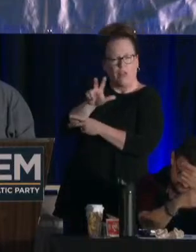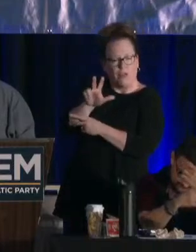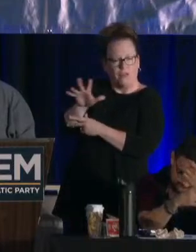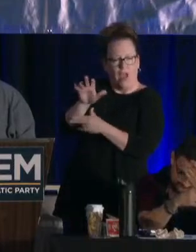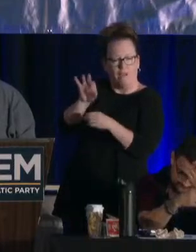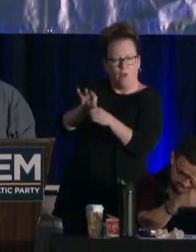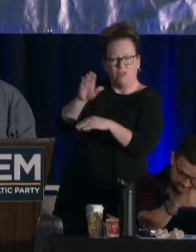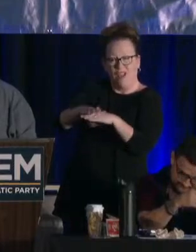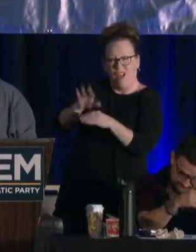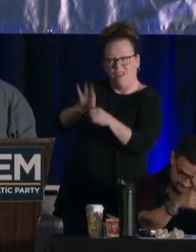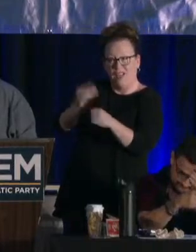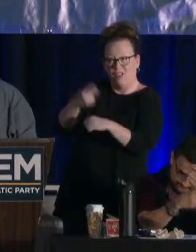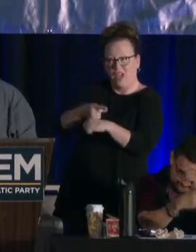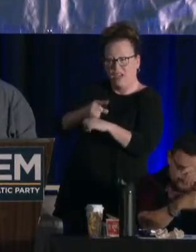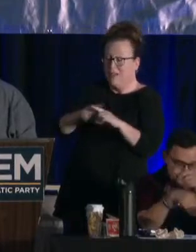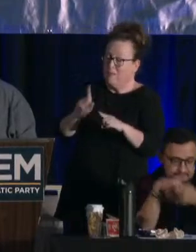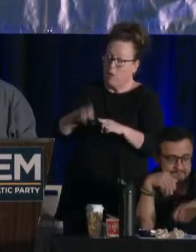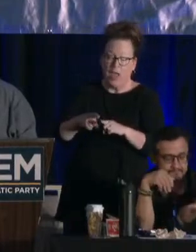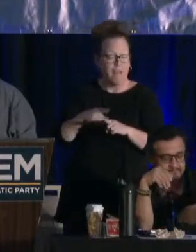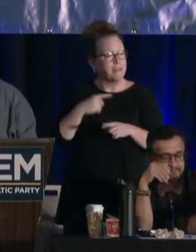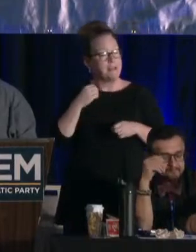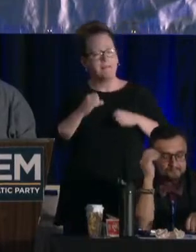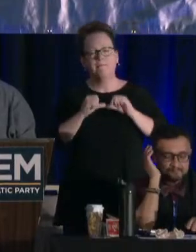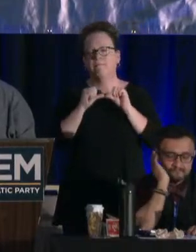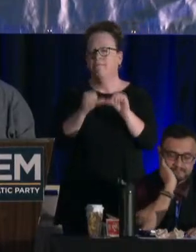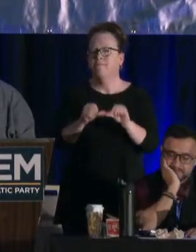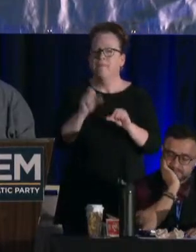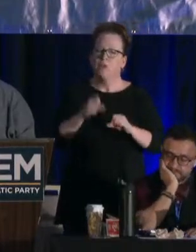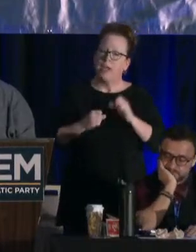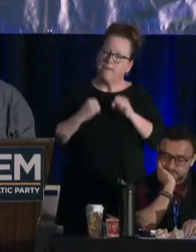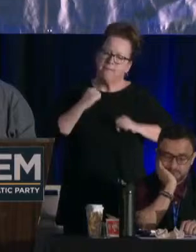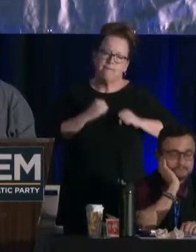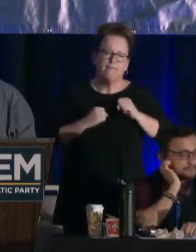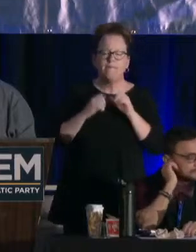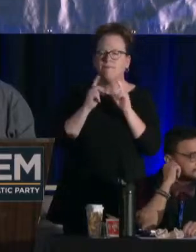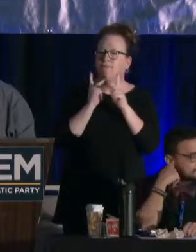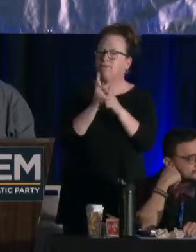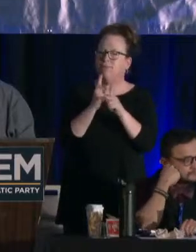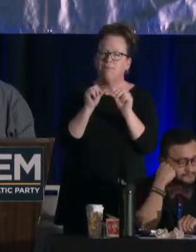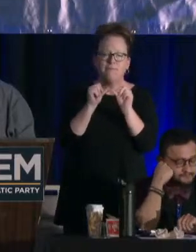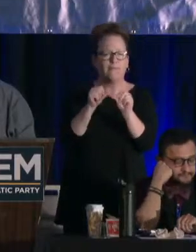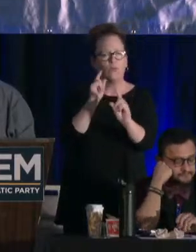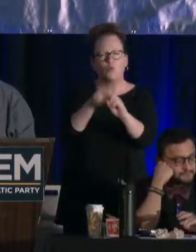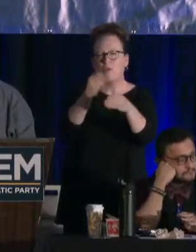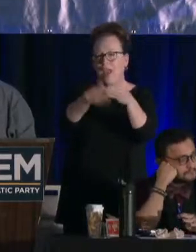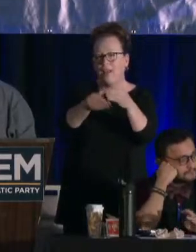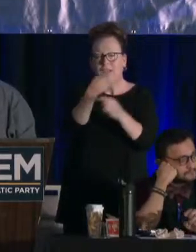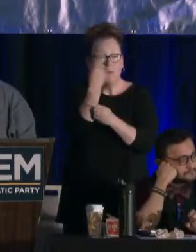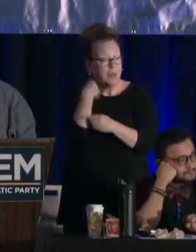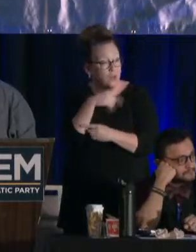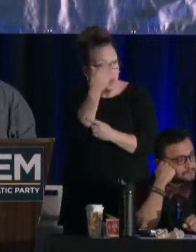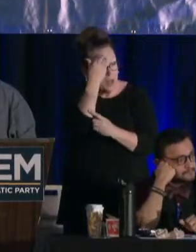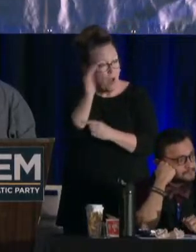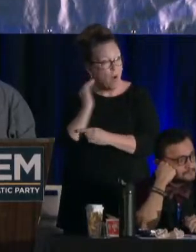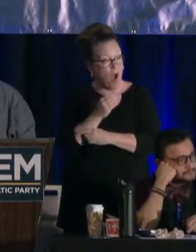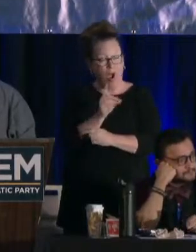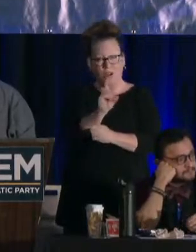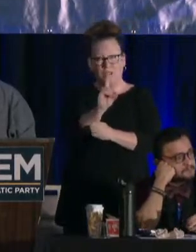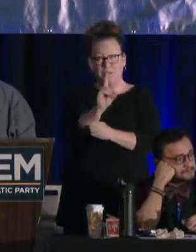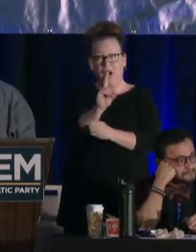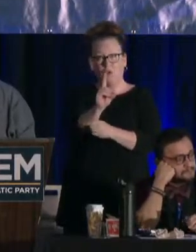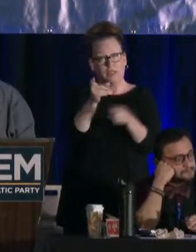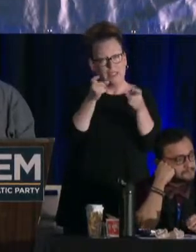But we must run through the tape, pushing ourselves to the very end, because we know our democracy is on the